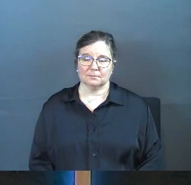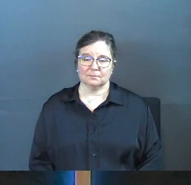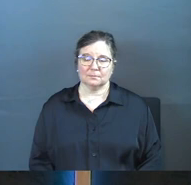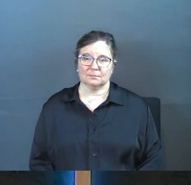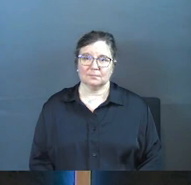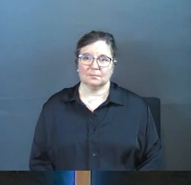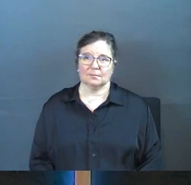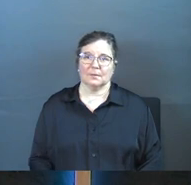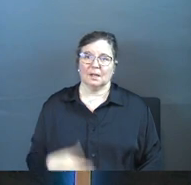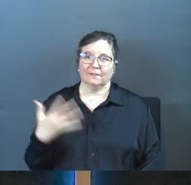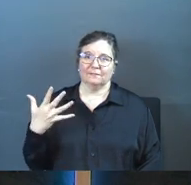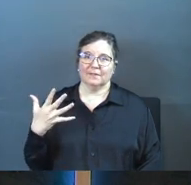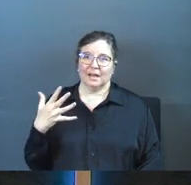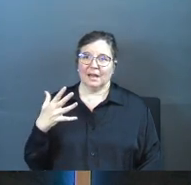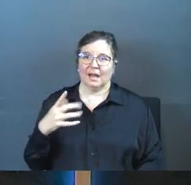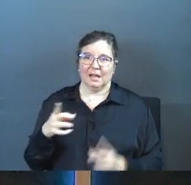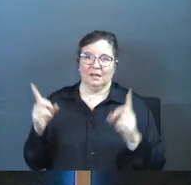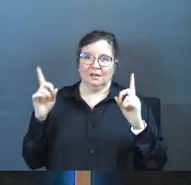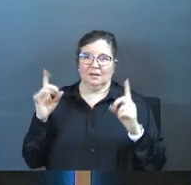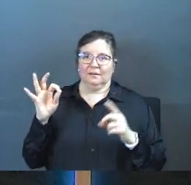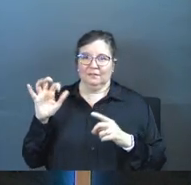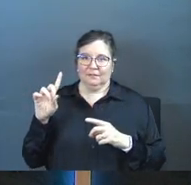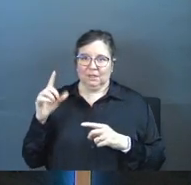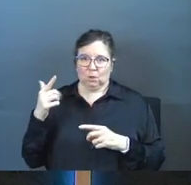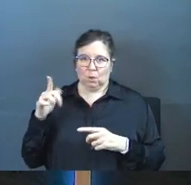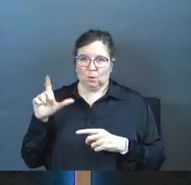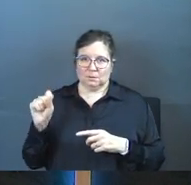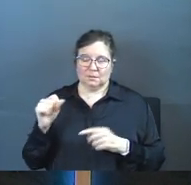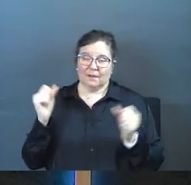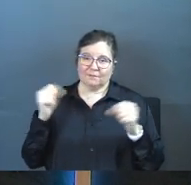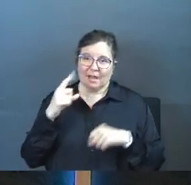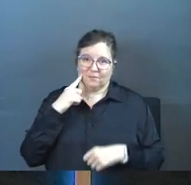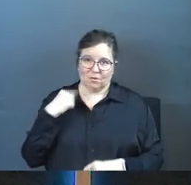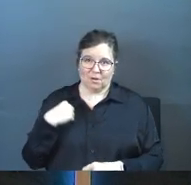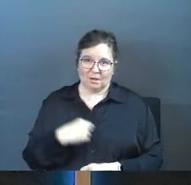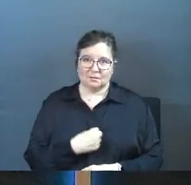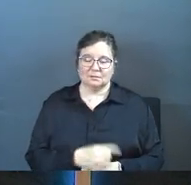Five fumbles, five field goals. Fight for us,